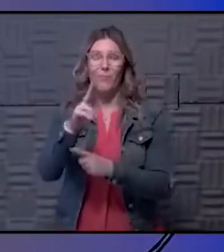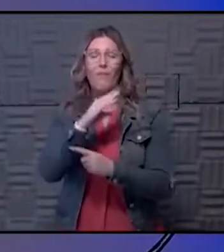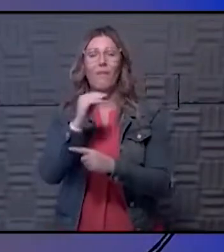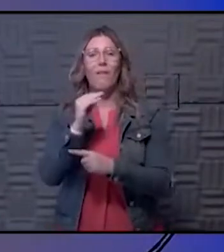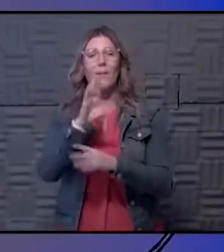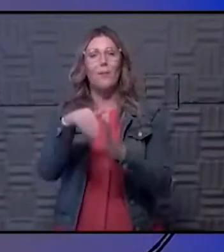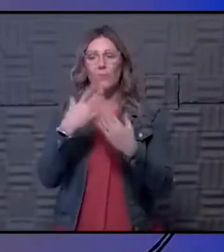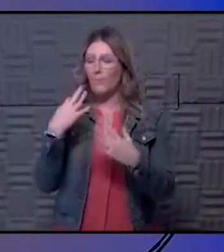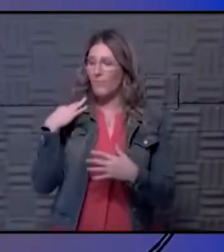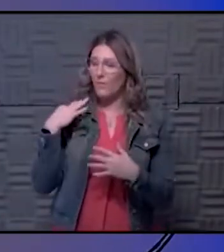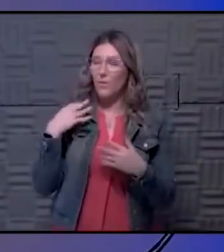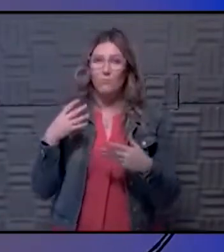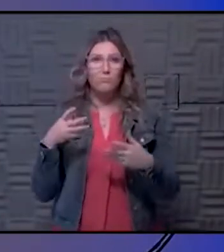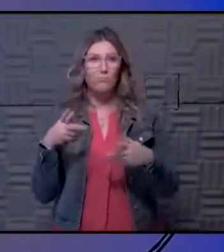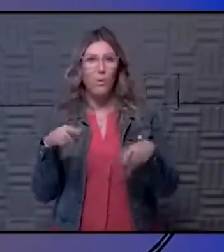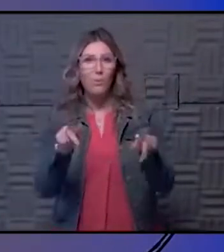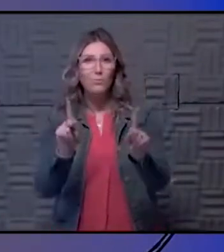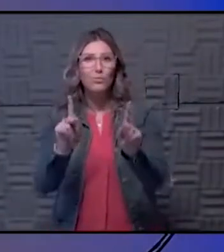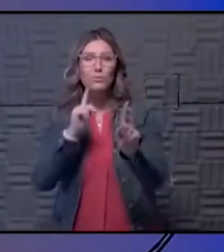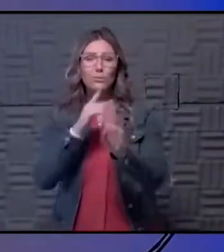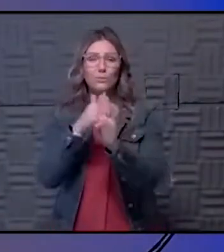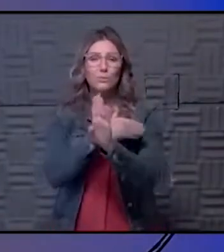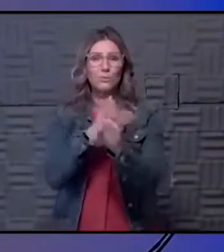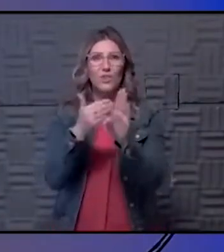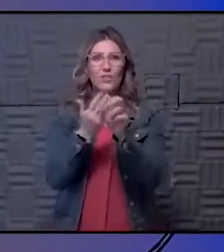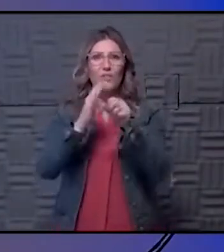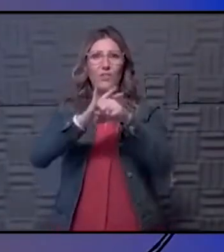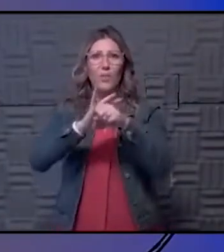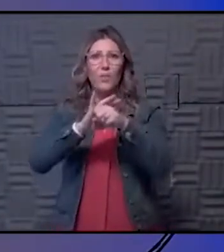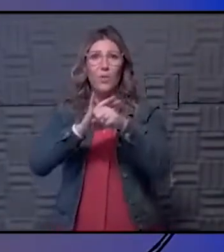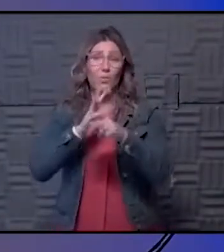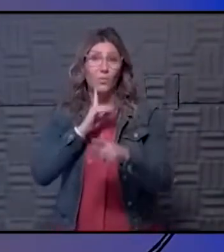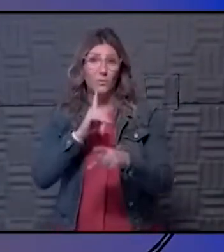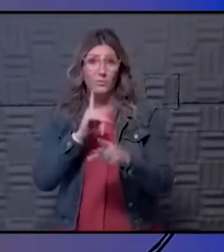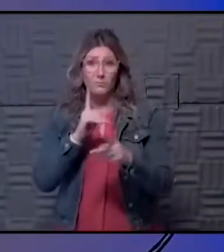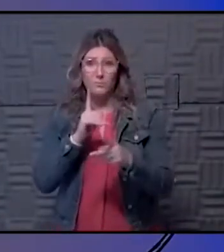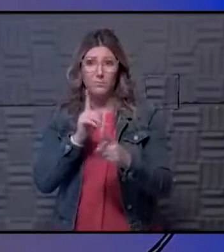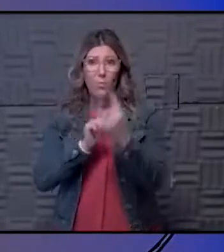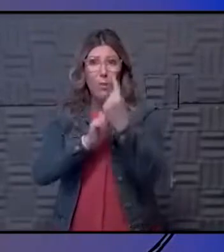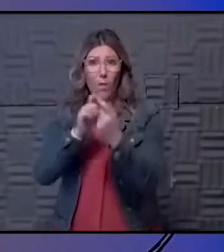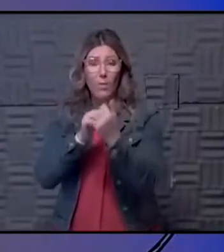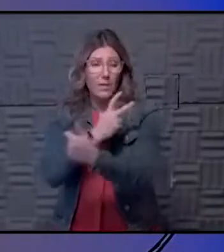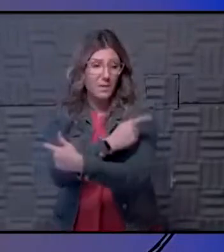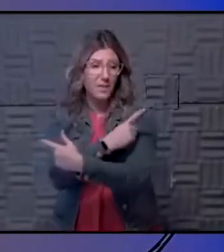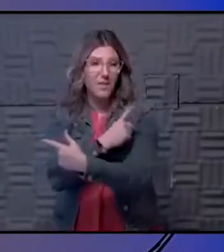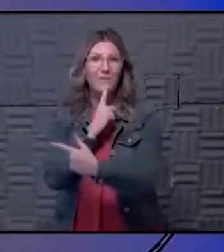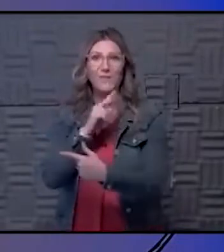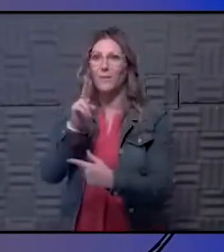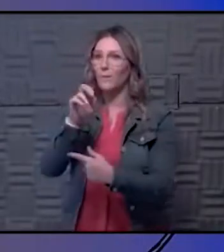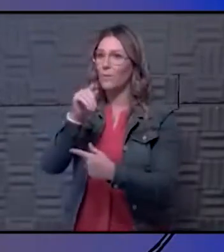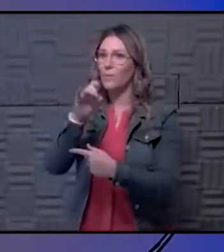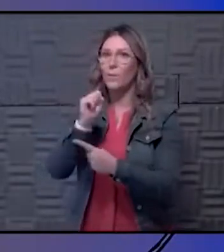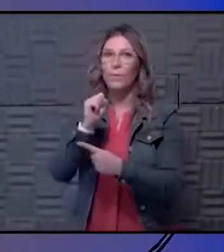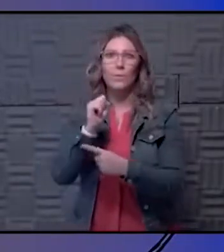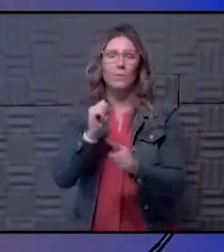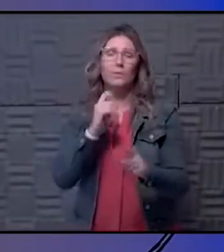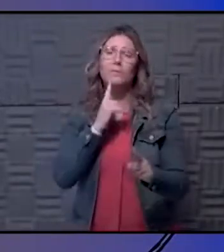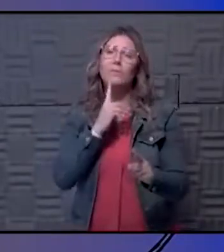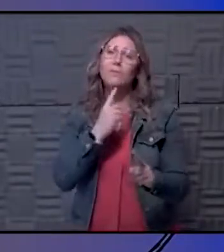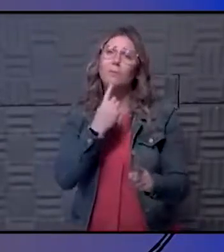volunteer opportunities pre-COVID were patient-facing. So certainly our units are missing them. We are missing them in our